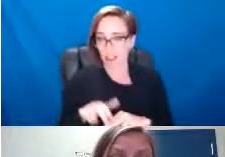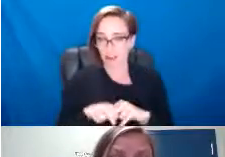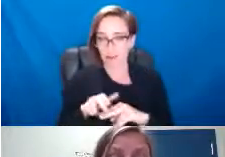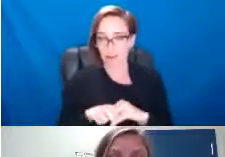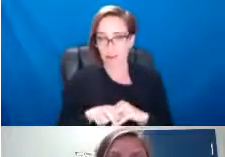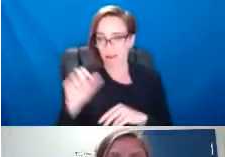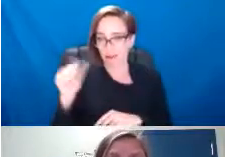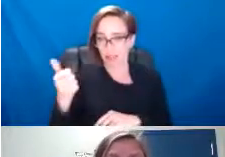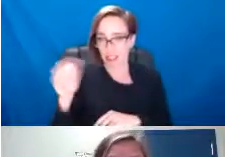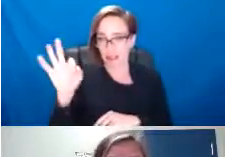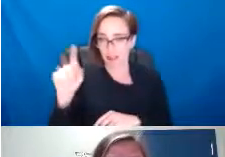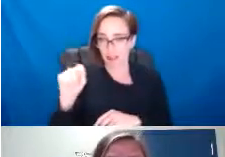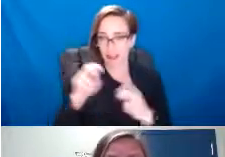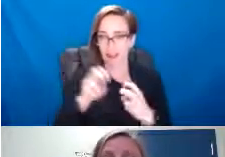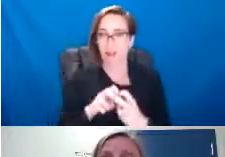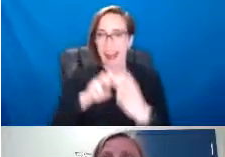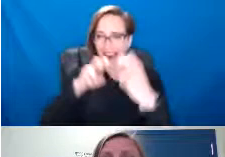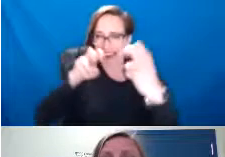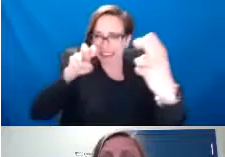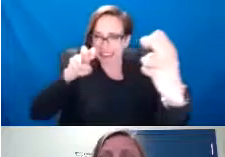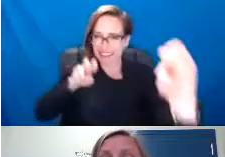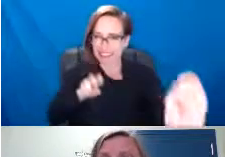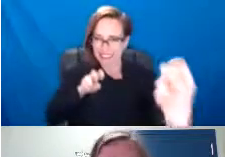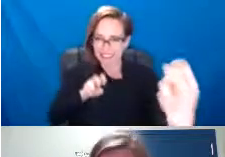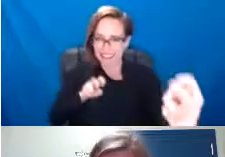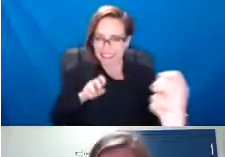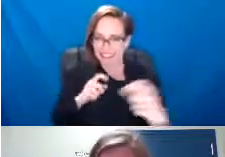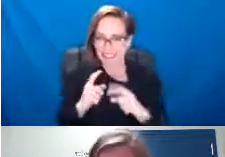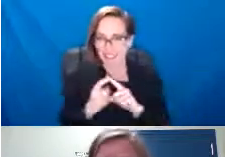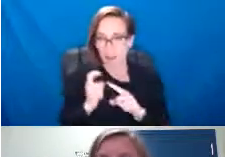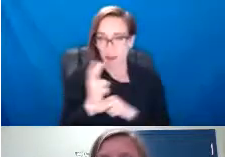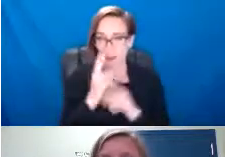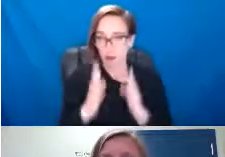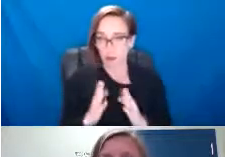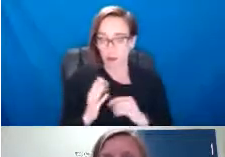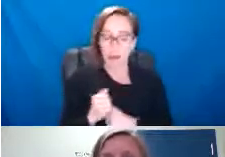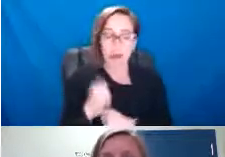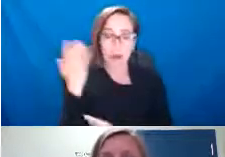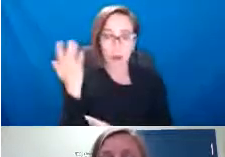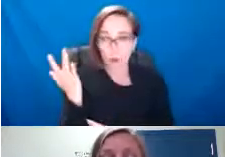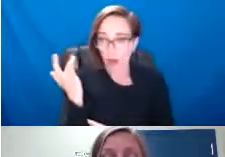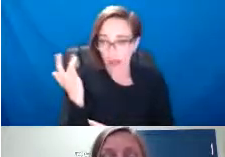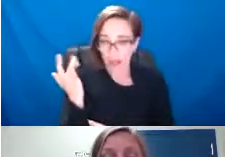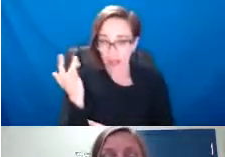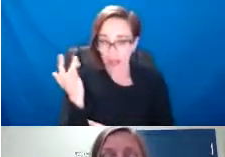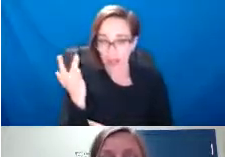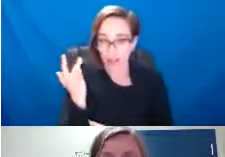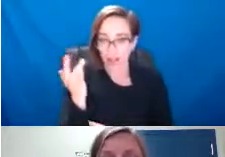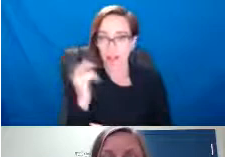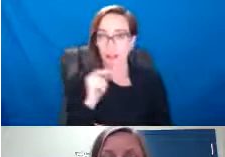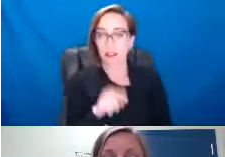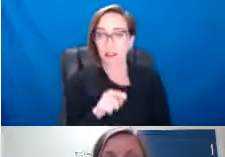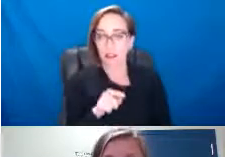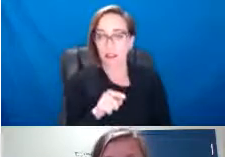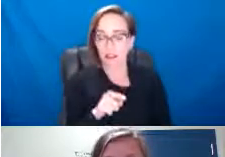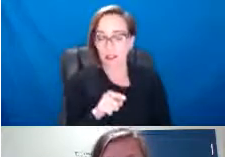feet away from my consumer. And the reason is that they